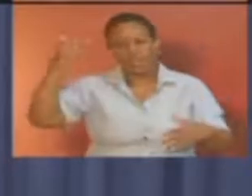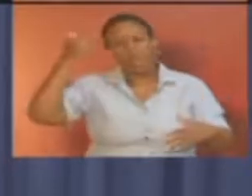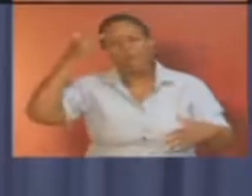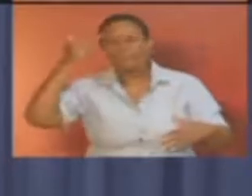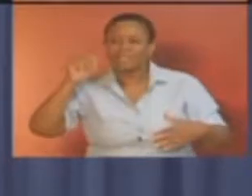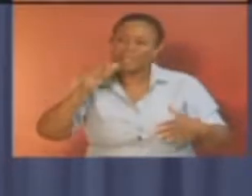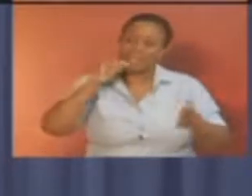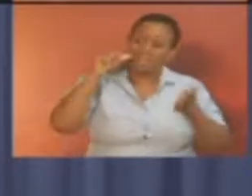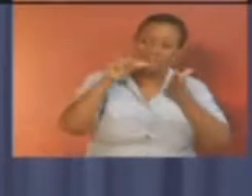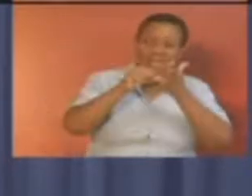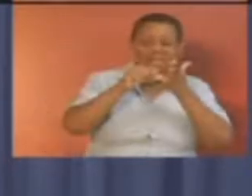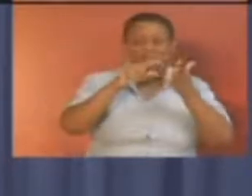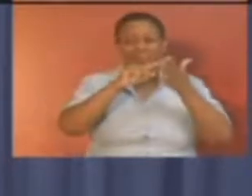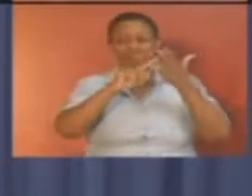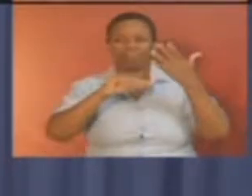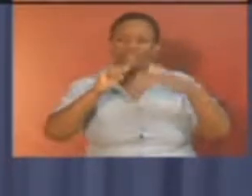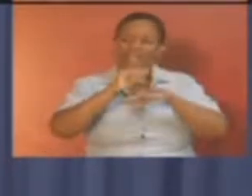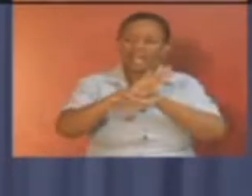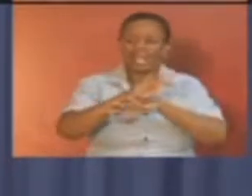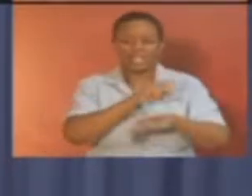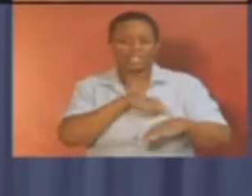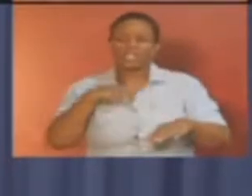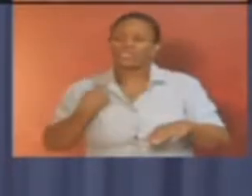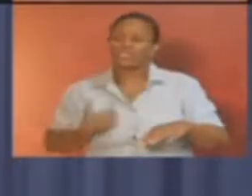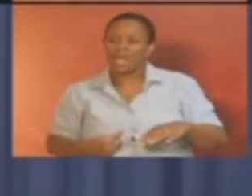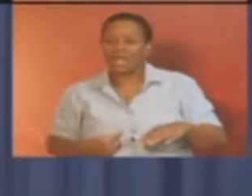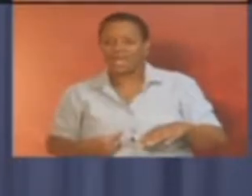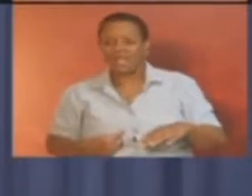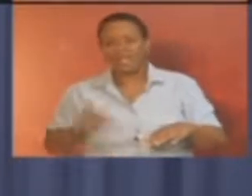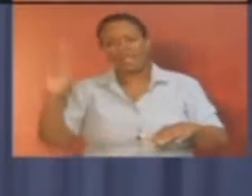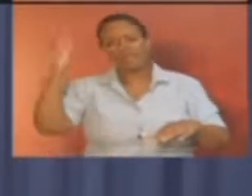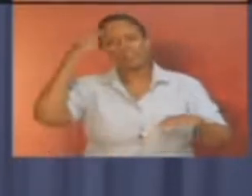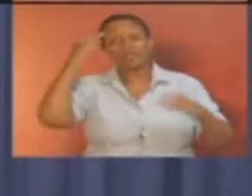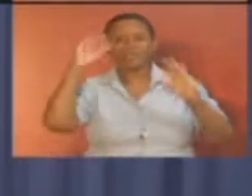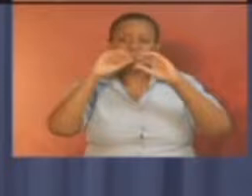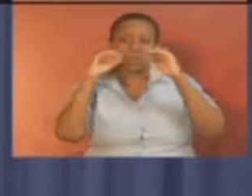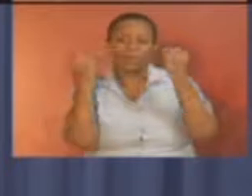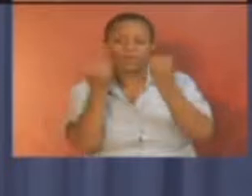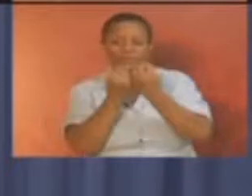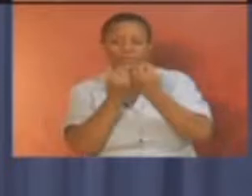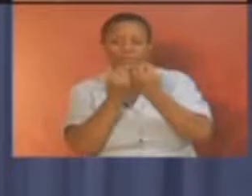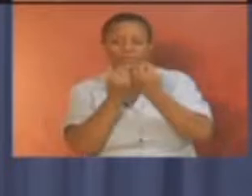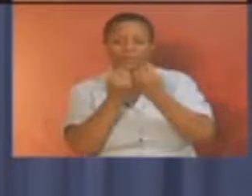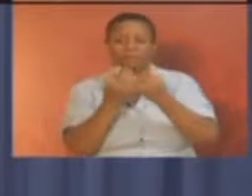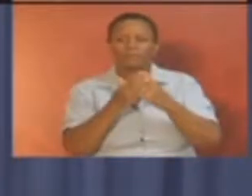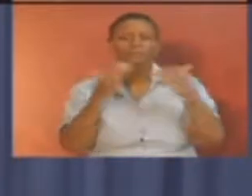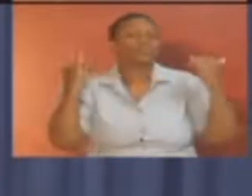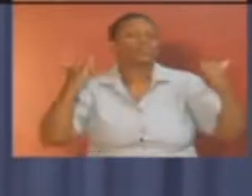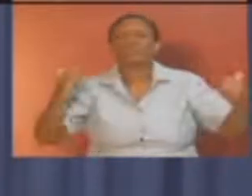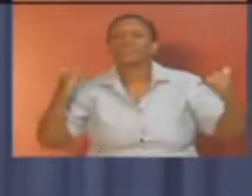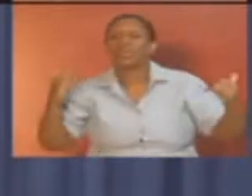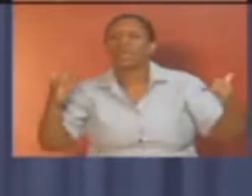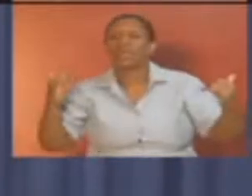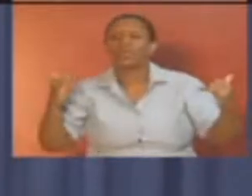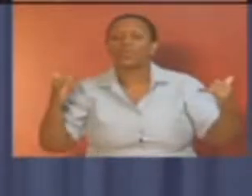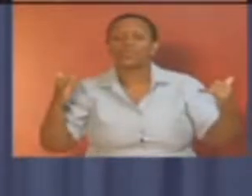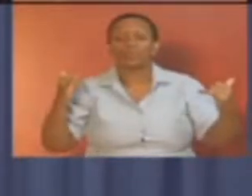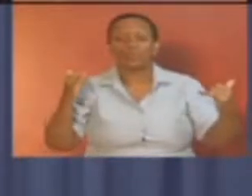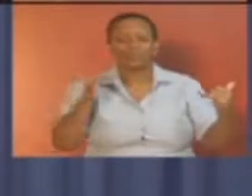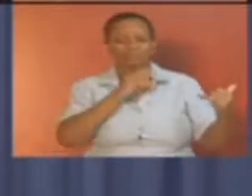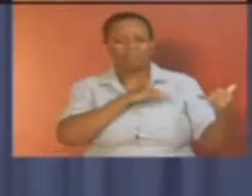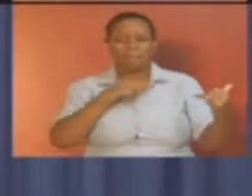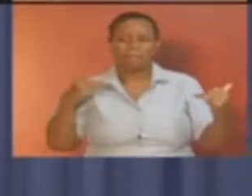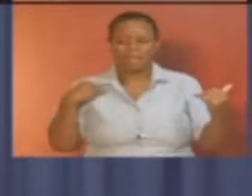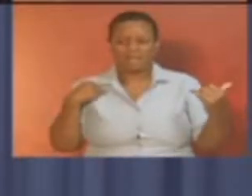to the Chinese embassy, everything. So the Ministry of Health is now working with the Chinese embassy